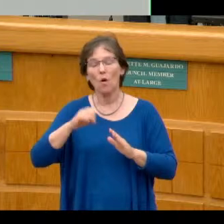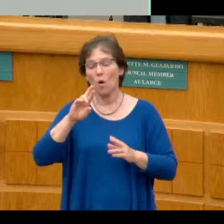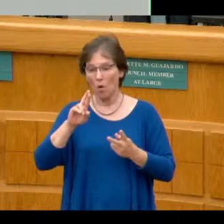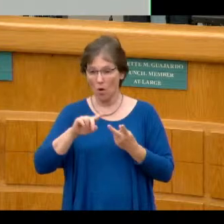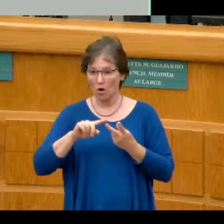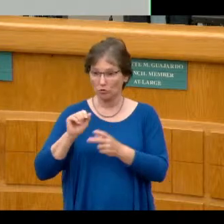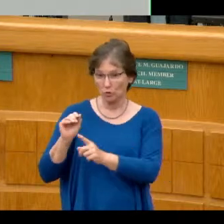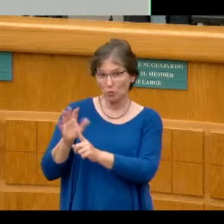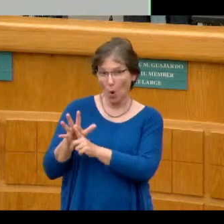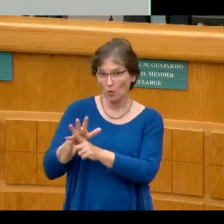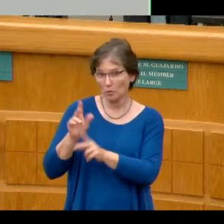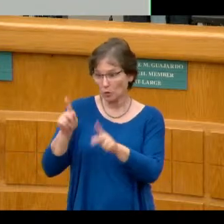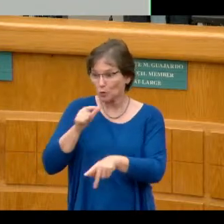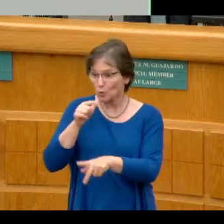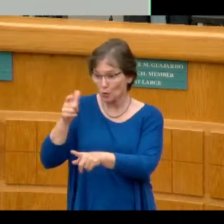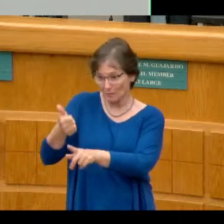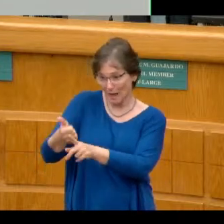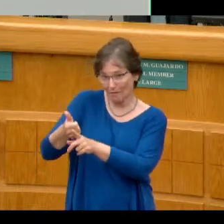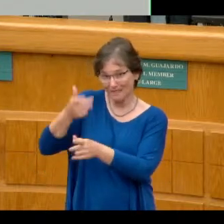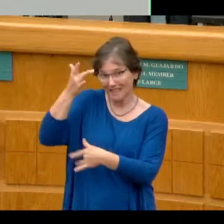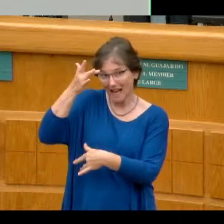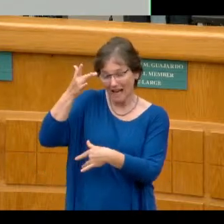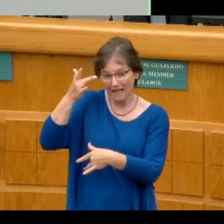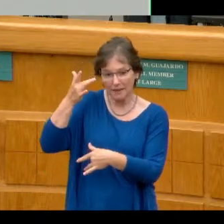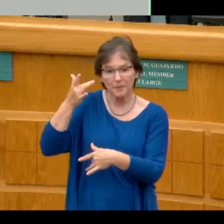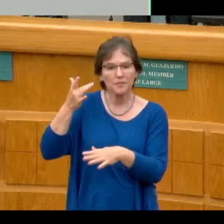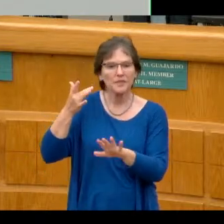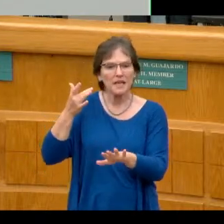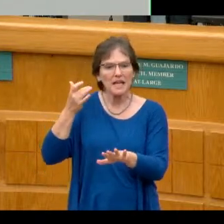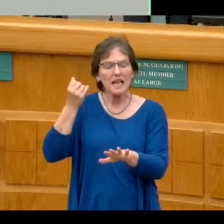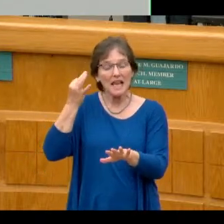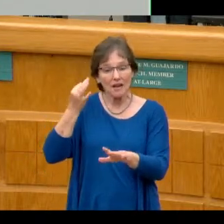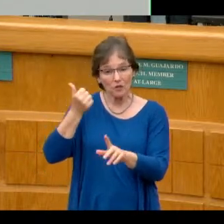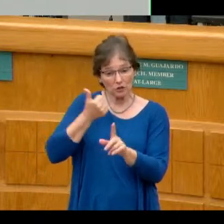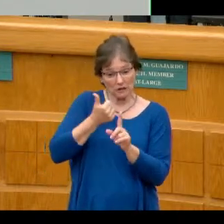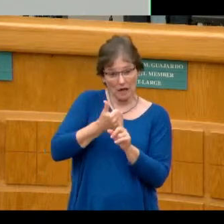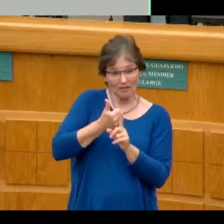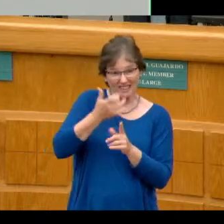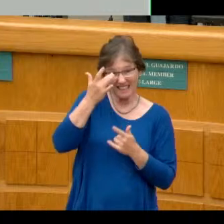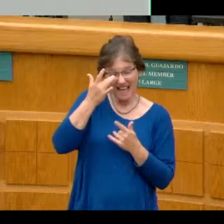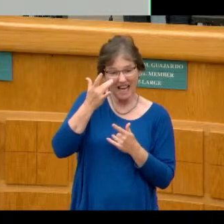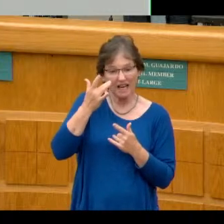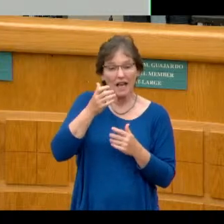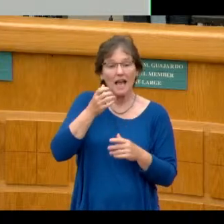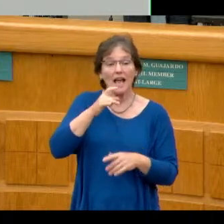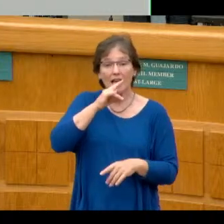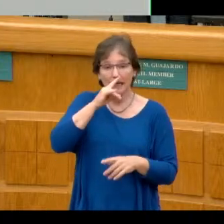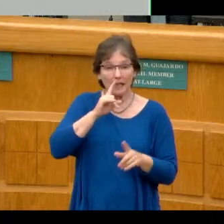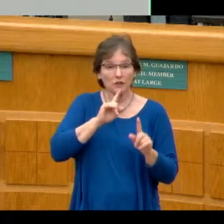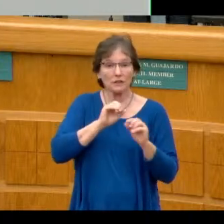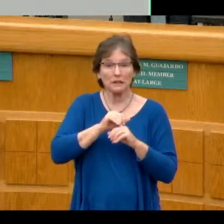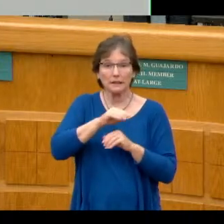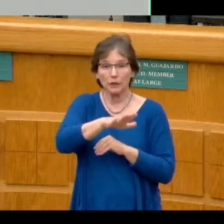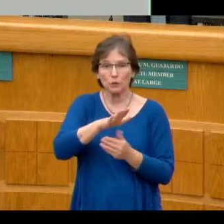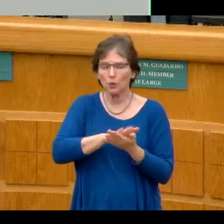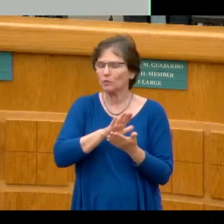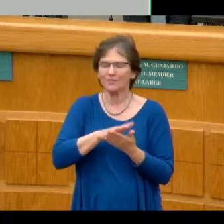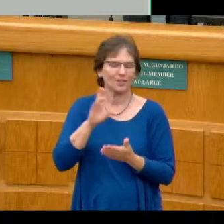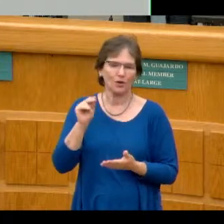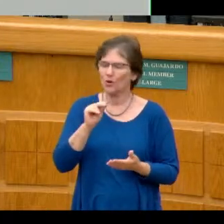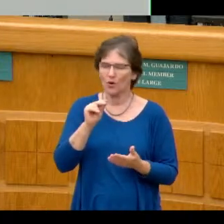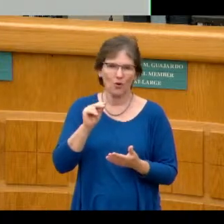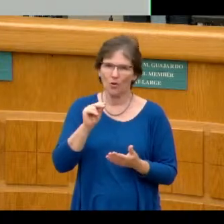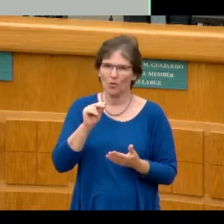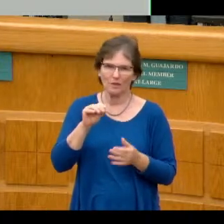more recommended now than before because we're going to higher capacities, more face-to-face schooling, and these sorts of measures